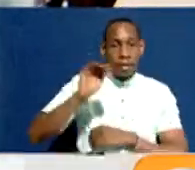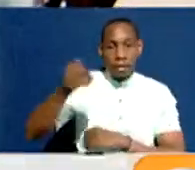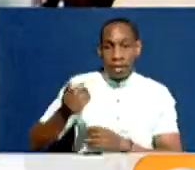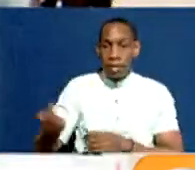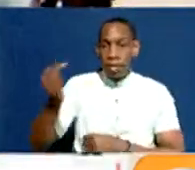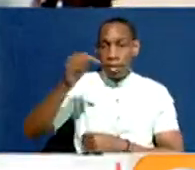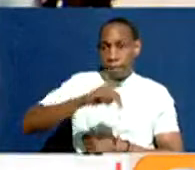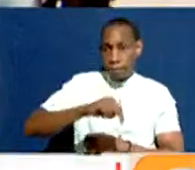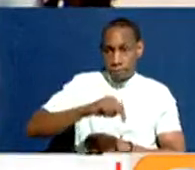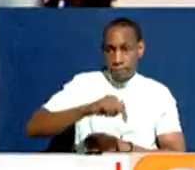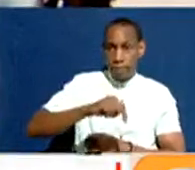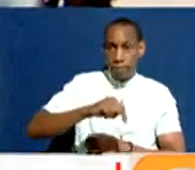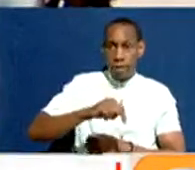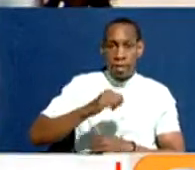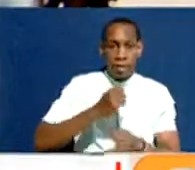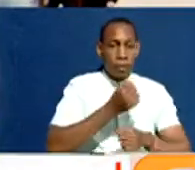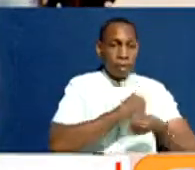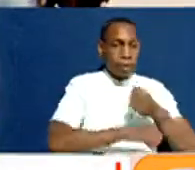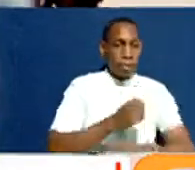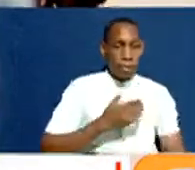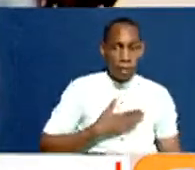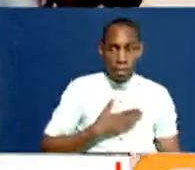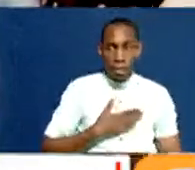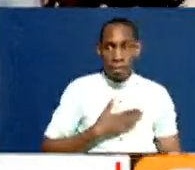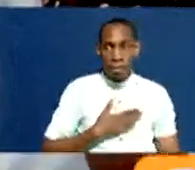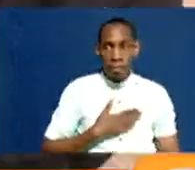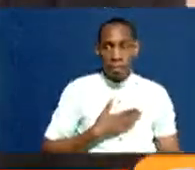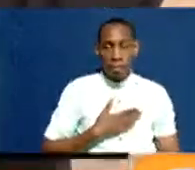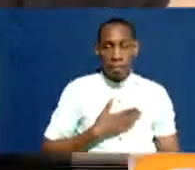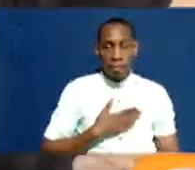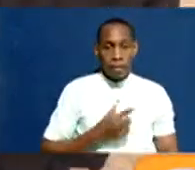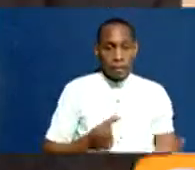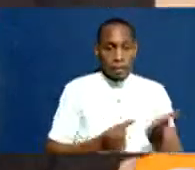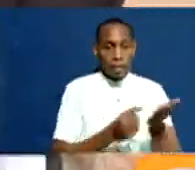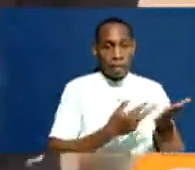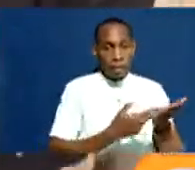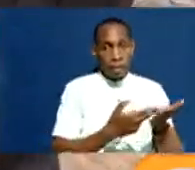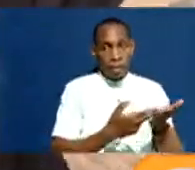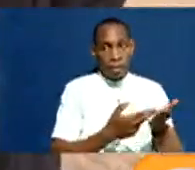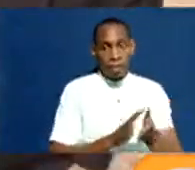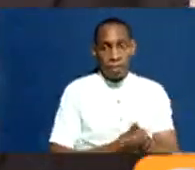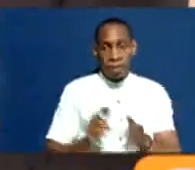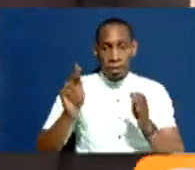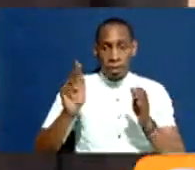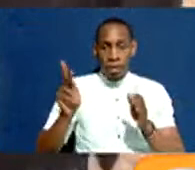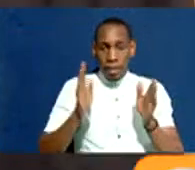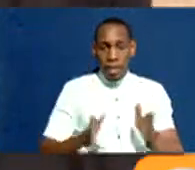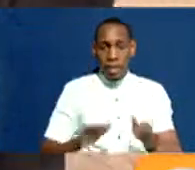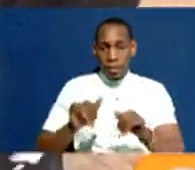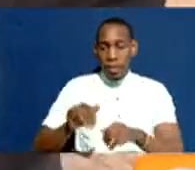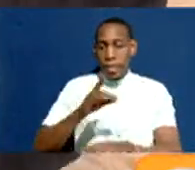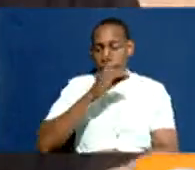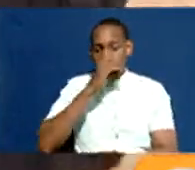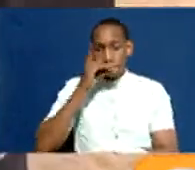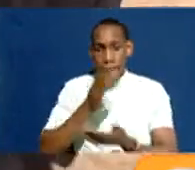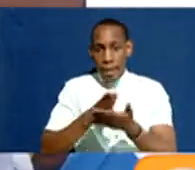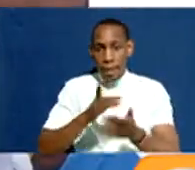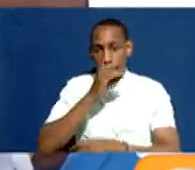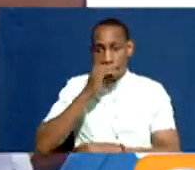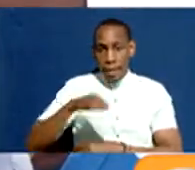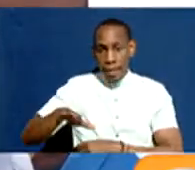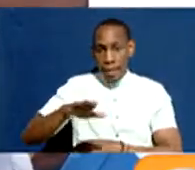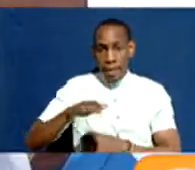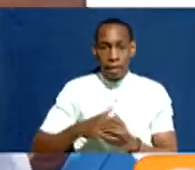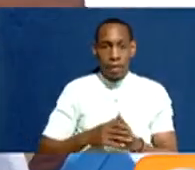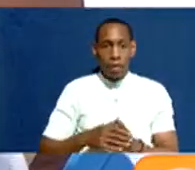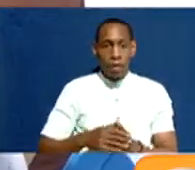niliniwe nifanye shughuli zangu huku za hizo mambo za line. Kenyans from the arid and semi-arid areas who are